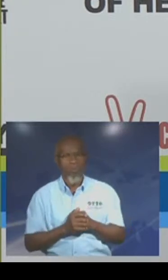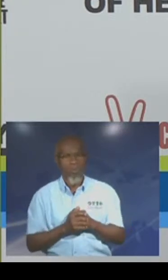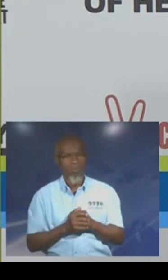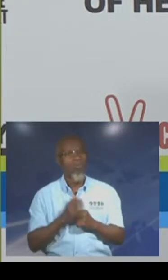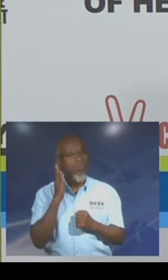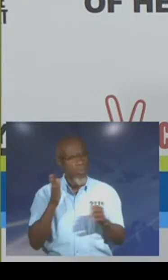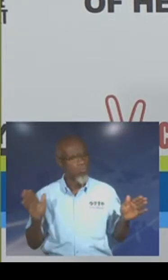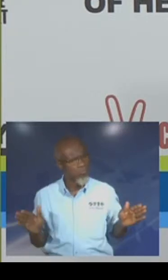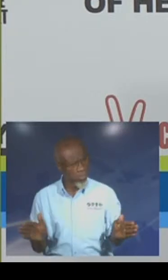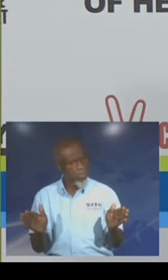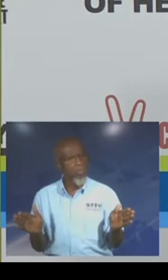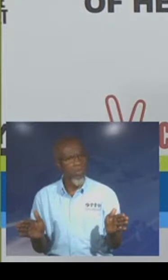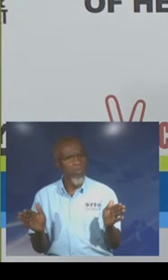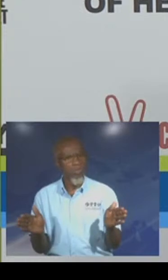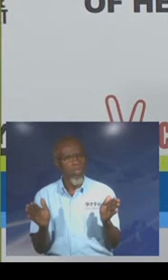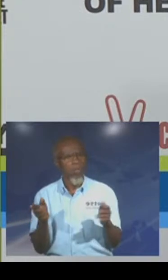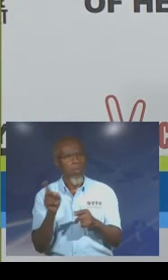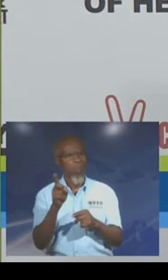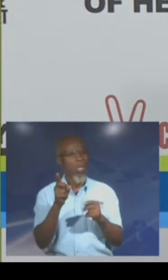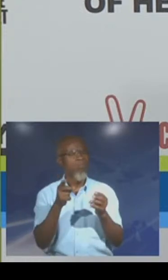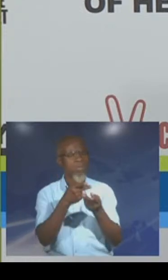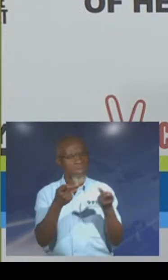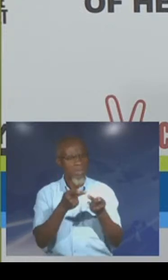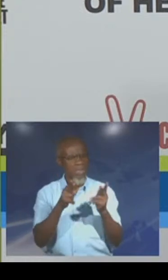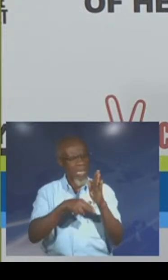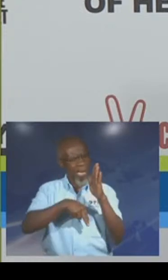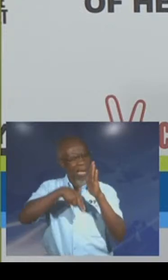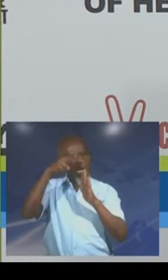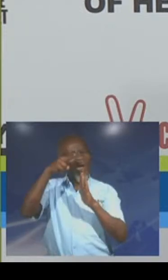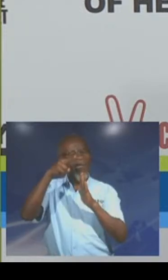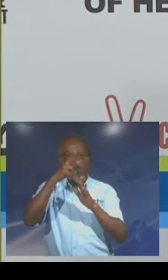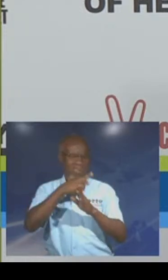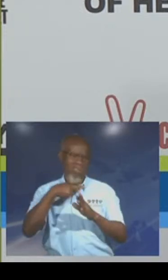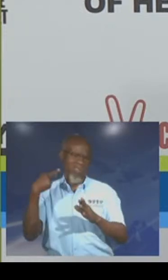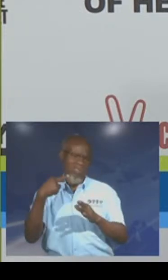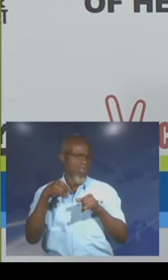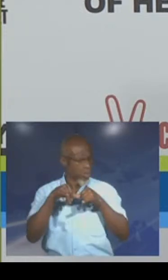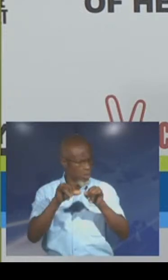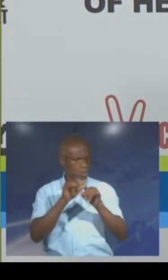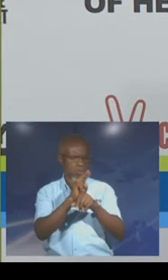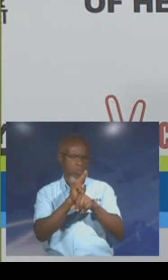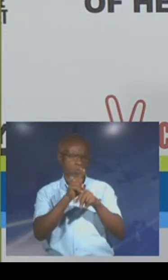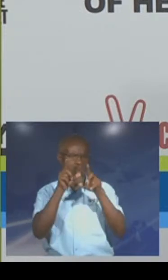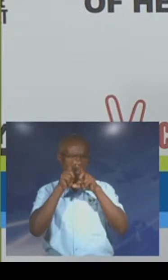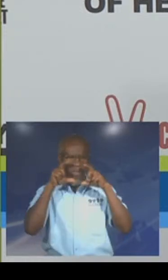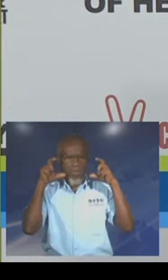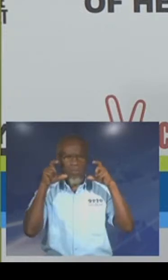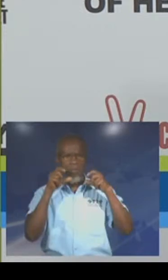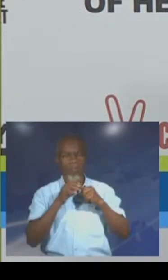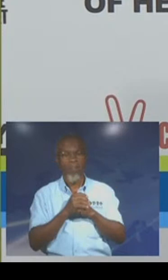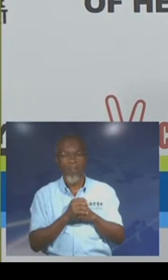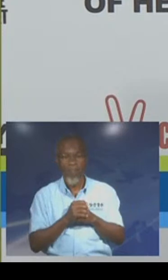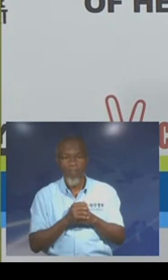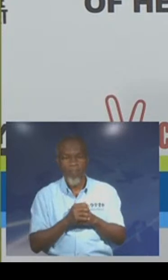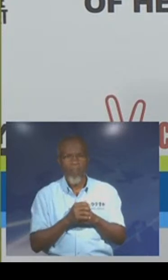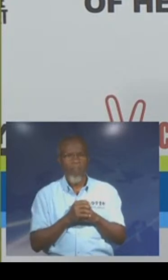in those high-risk settings. So there is always a sense of trepidation when we do a change as it relates to